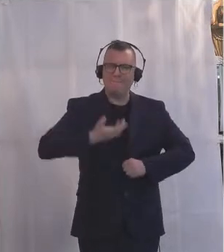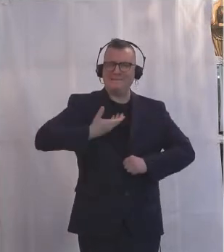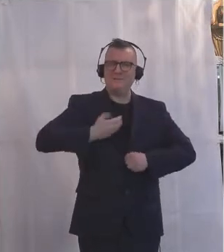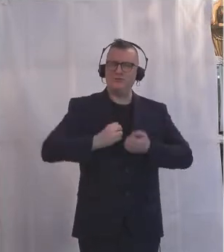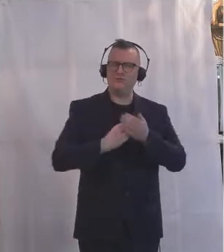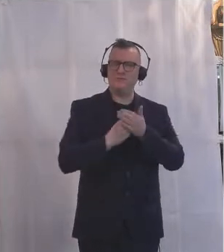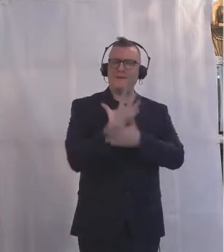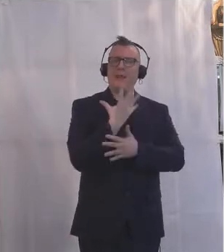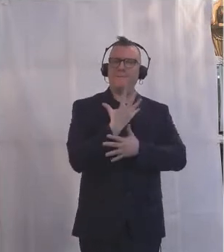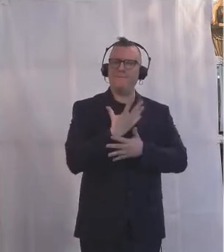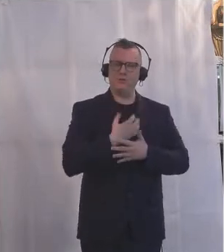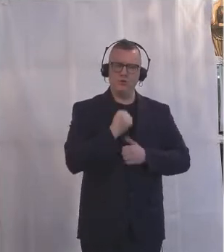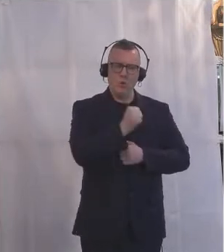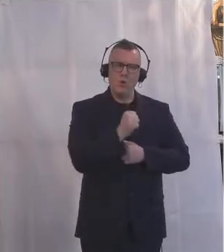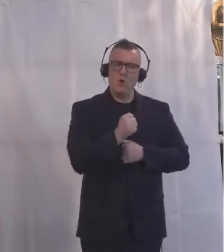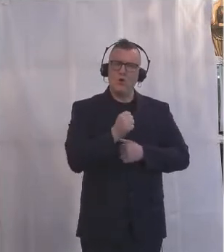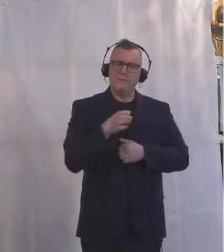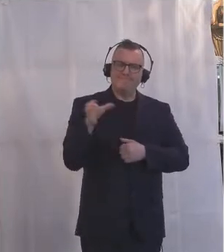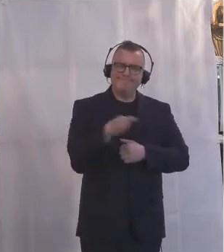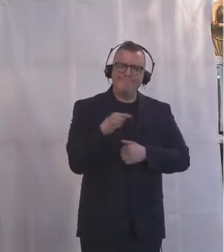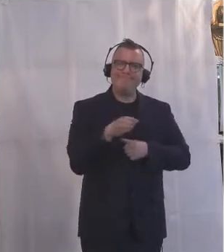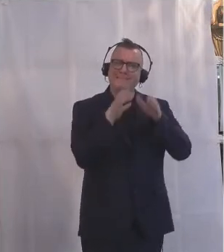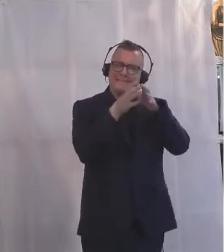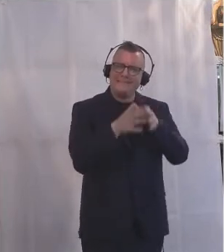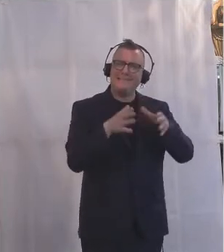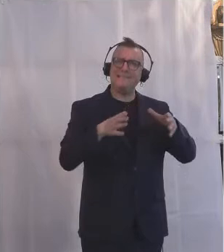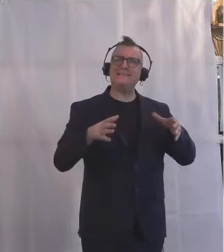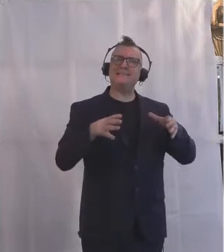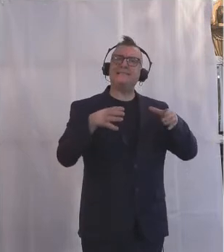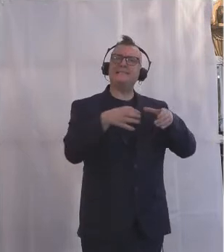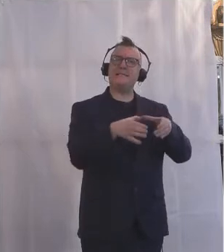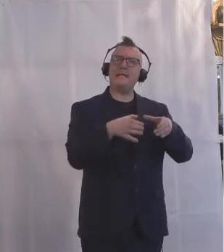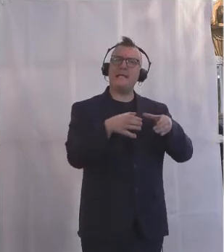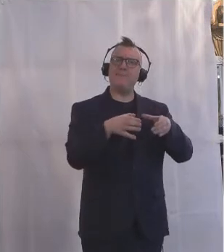Talk us through a little bit about that journey from your perspective.